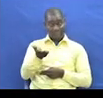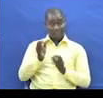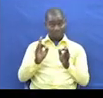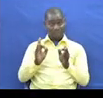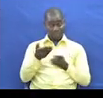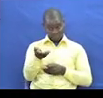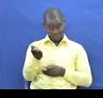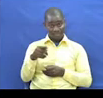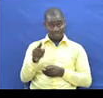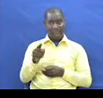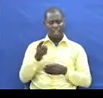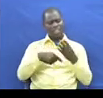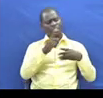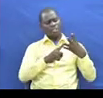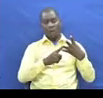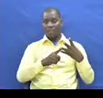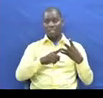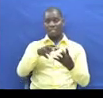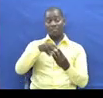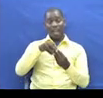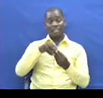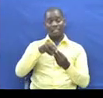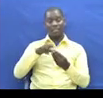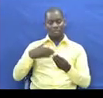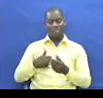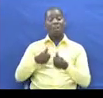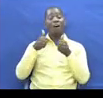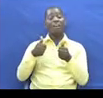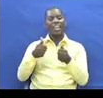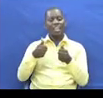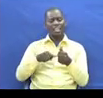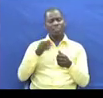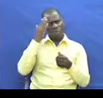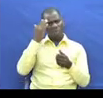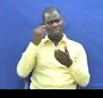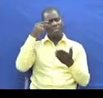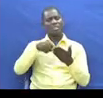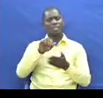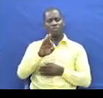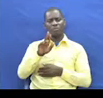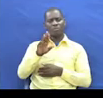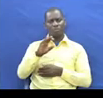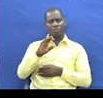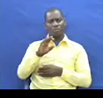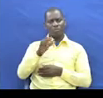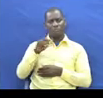means, this parts, it means you are okay with the functions. Let us start with the first